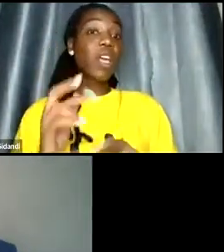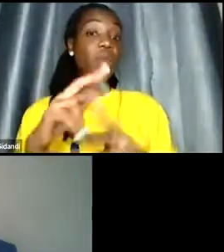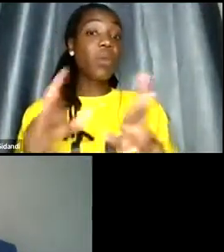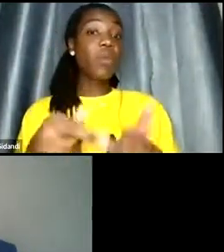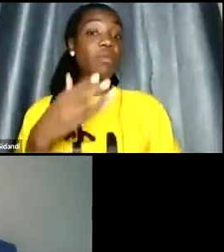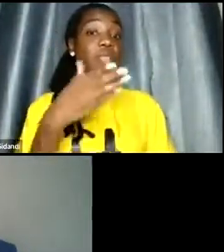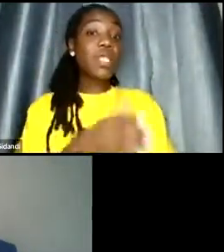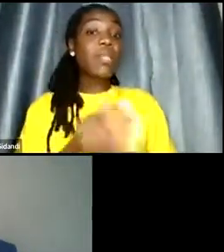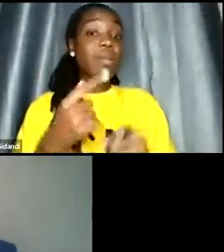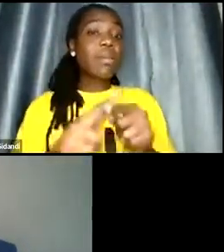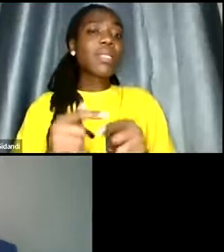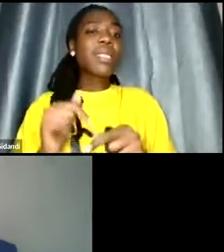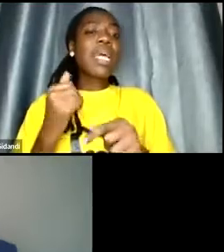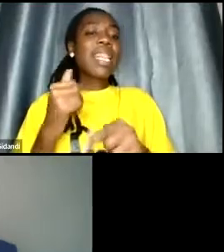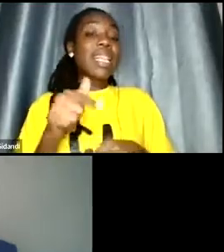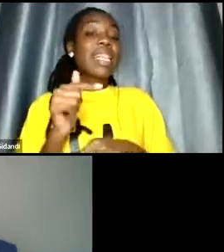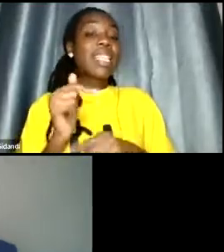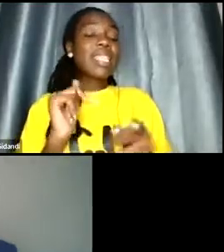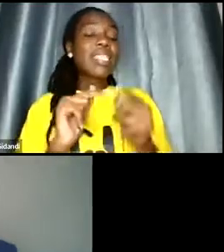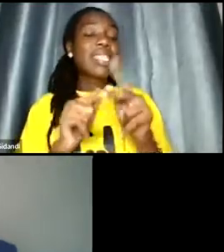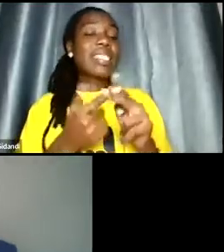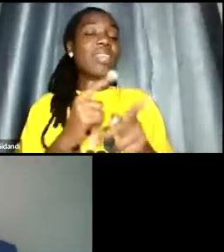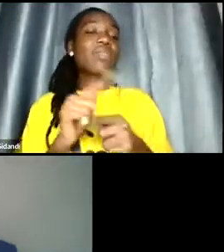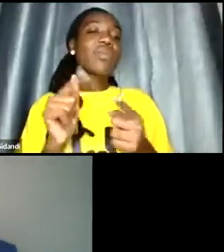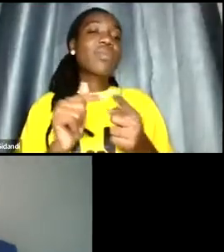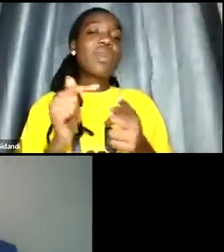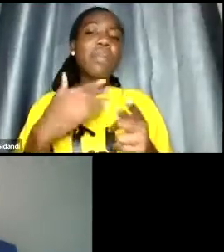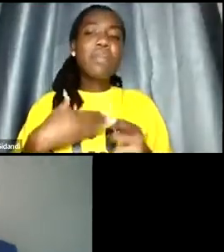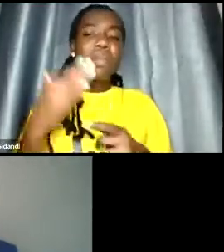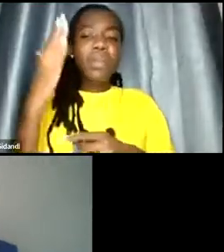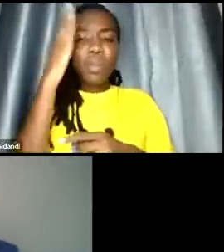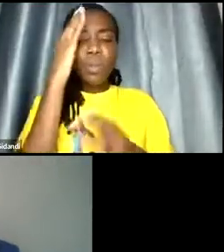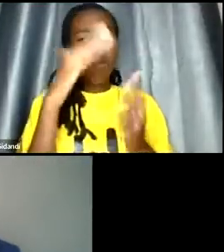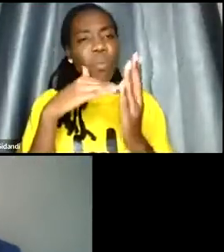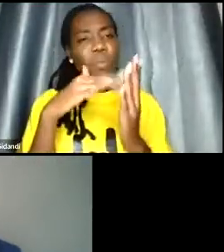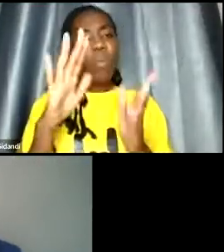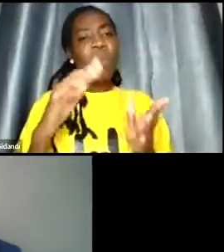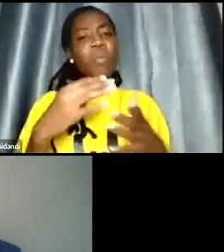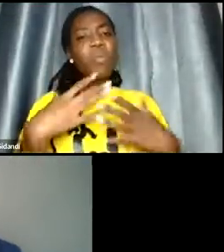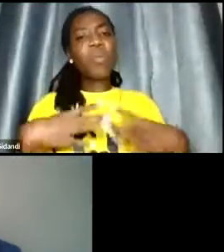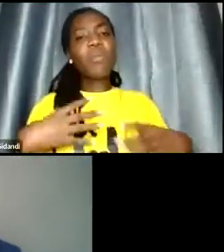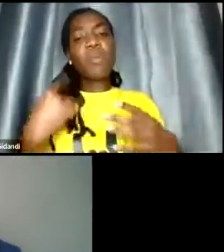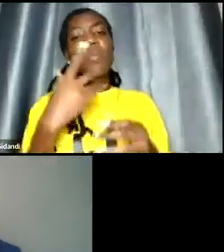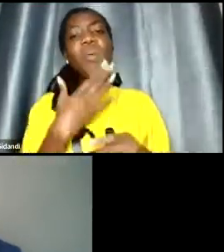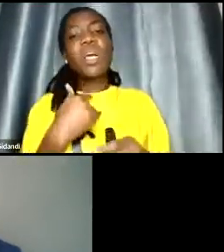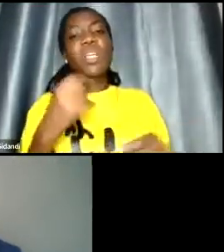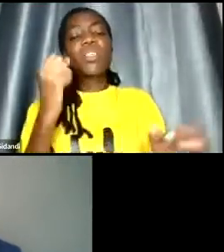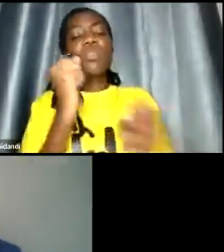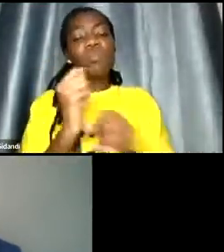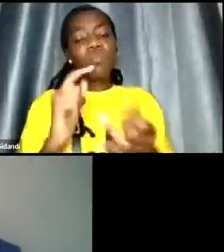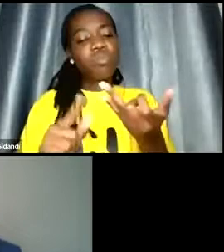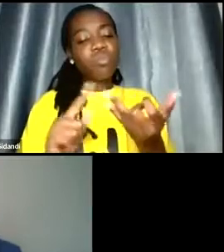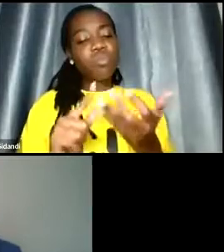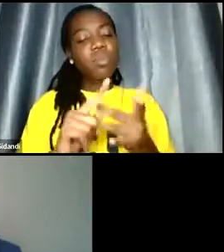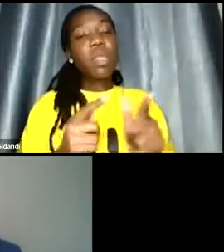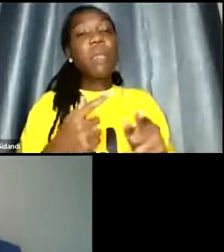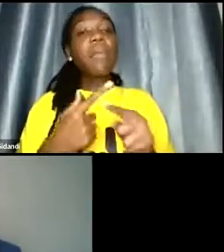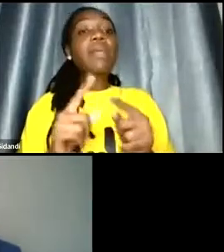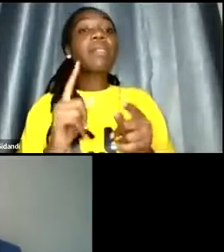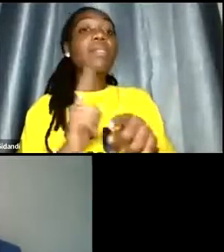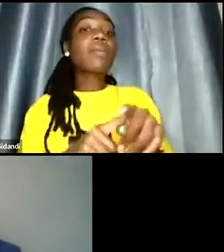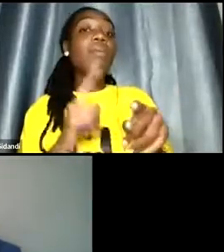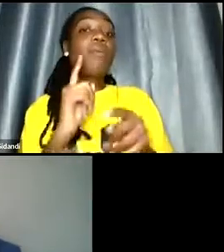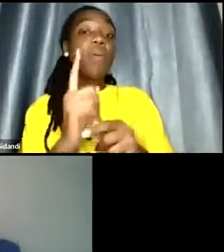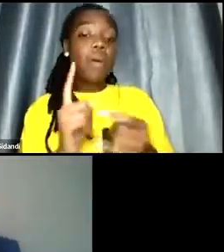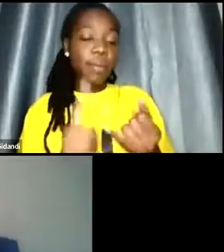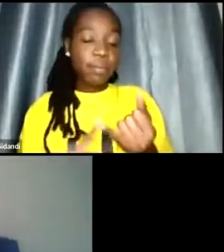does this start? Because I know most founders realize that they need to do this when, one, they're ready to retire,